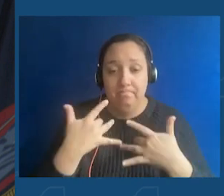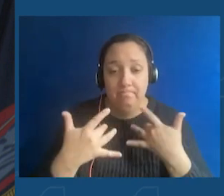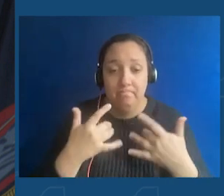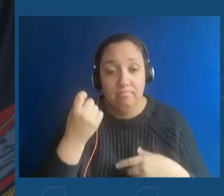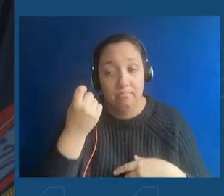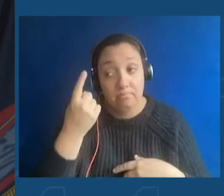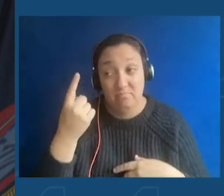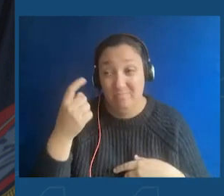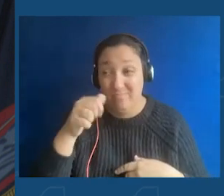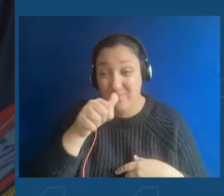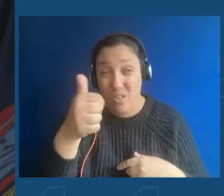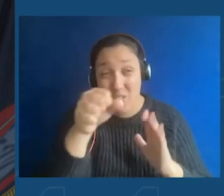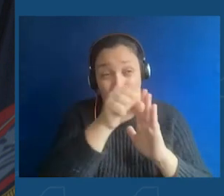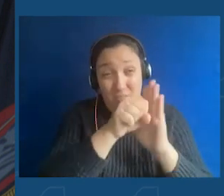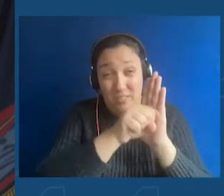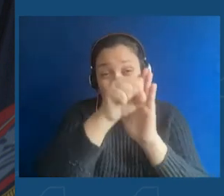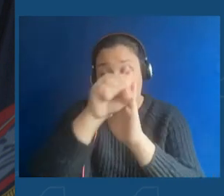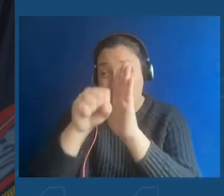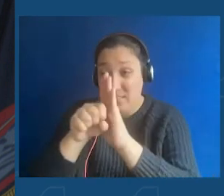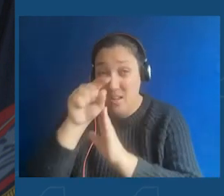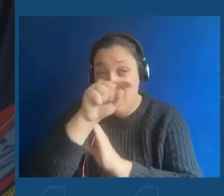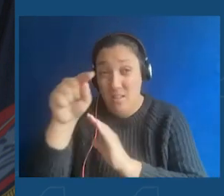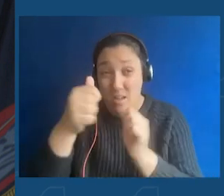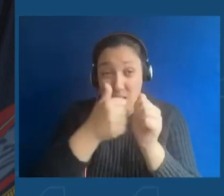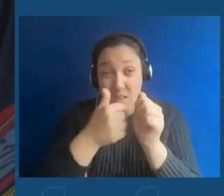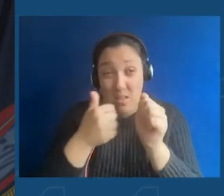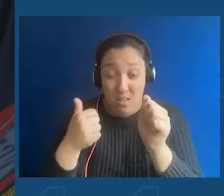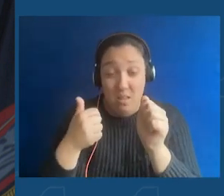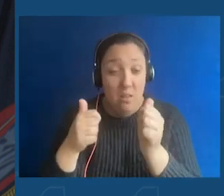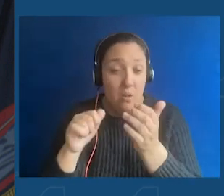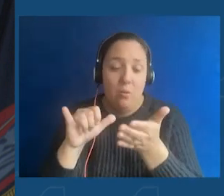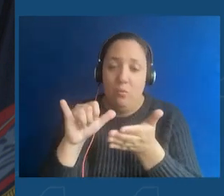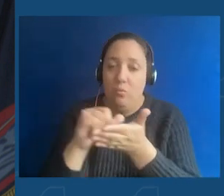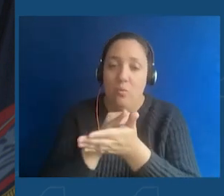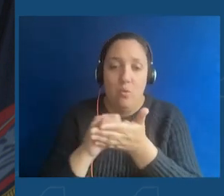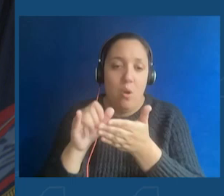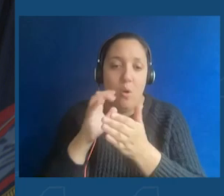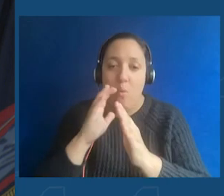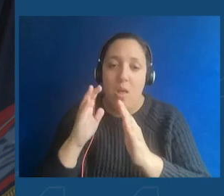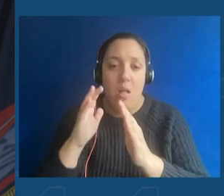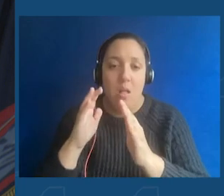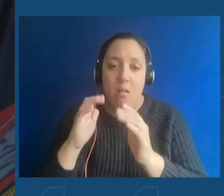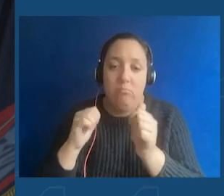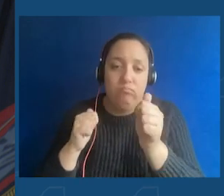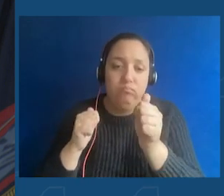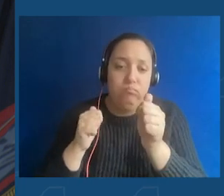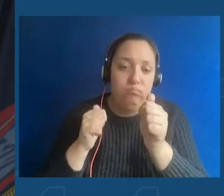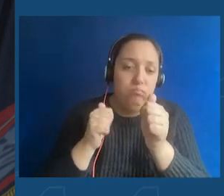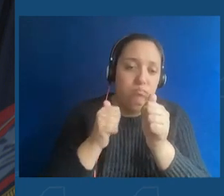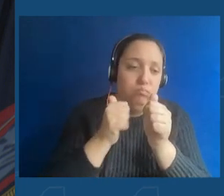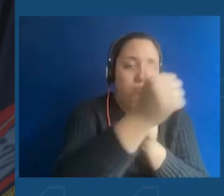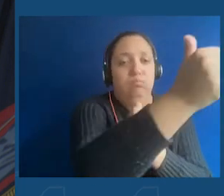short, New York will continue to step up and lead the way. Across the country, across the world, people are